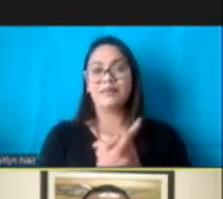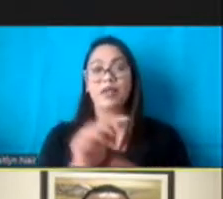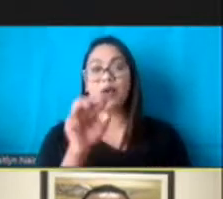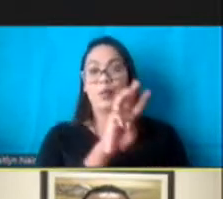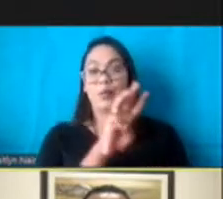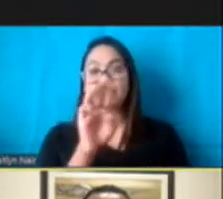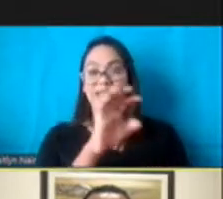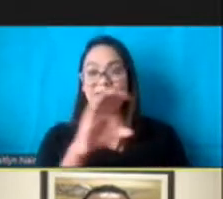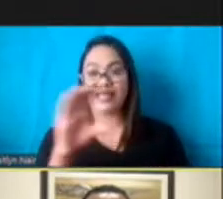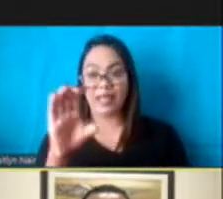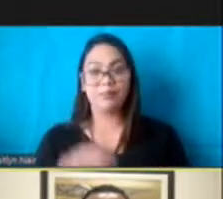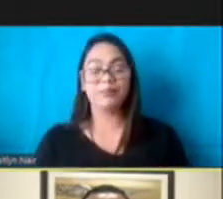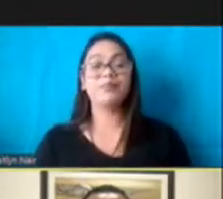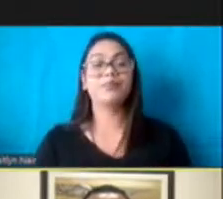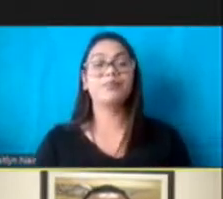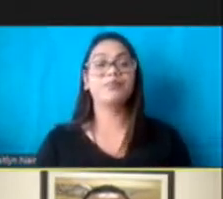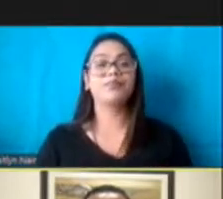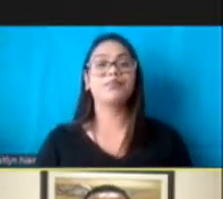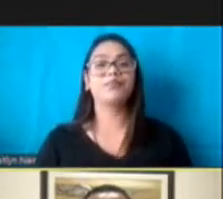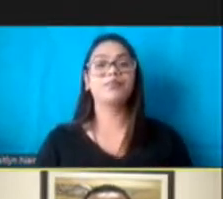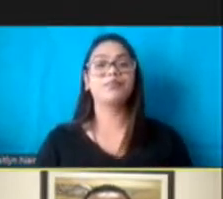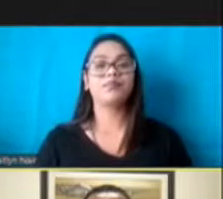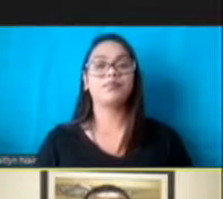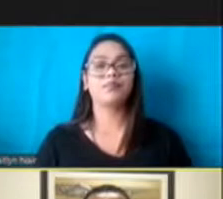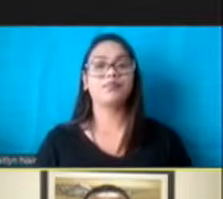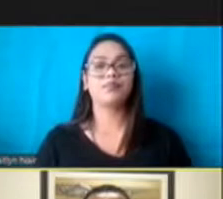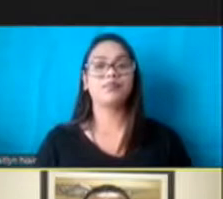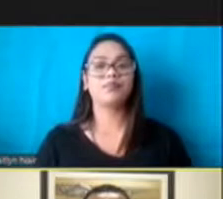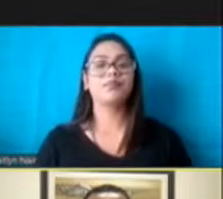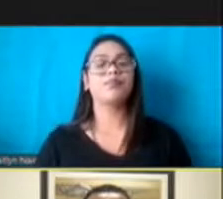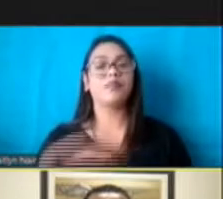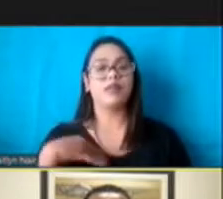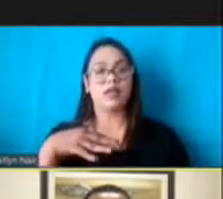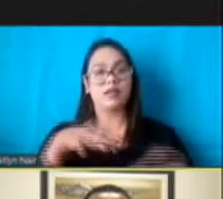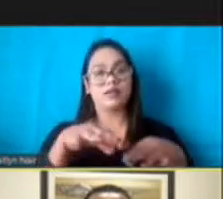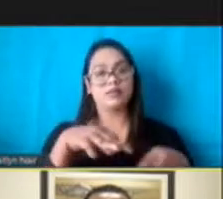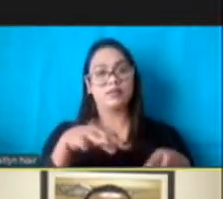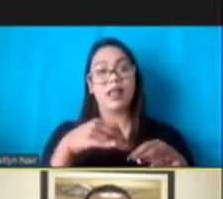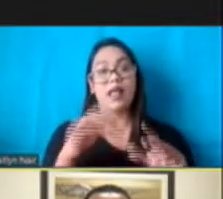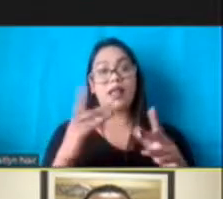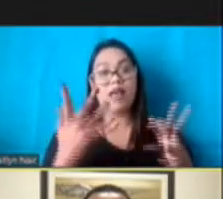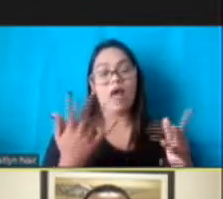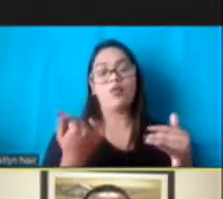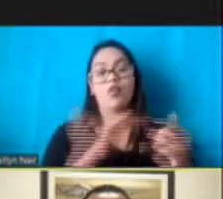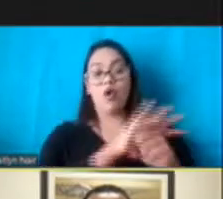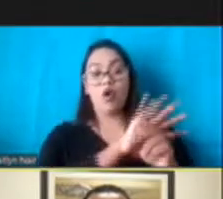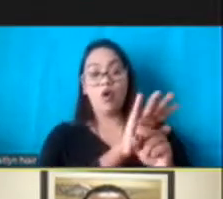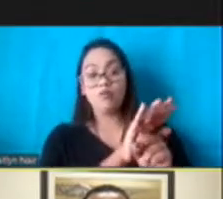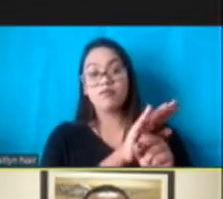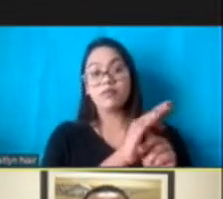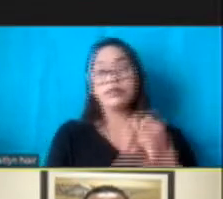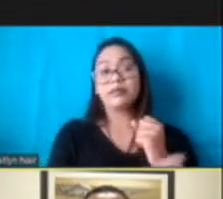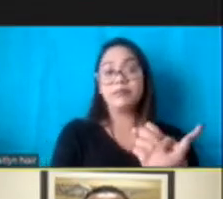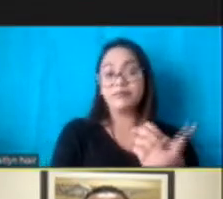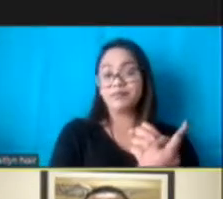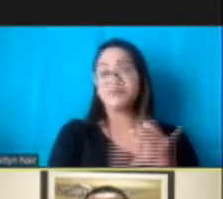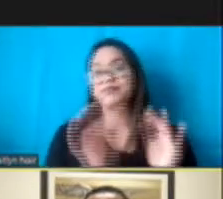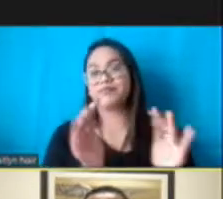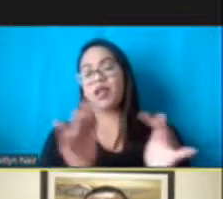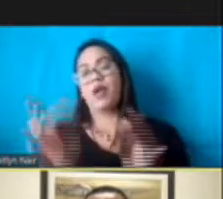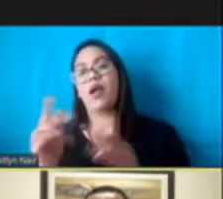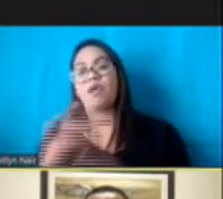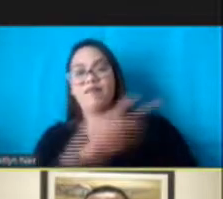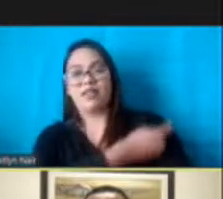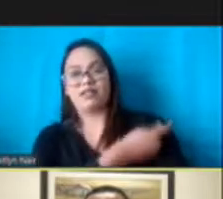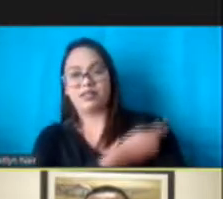little bit on the surveillance update, then our fourth wave preparedness and our vaccine update with a few key messages.